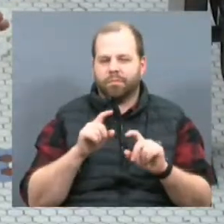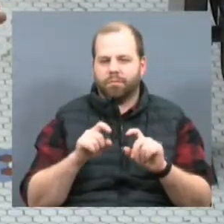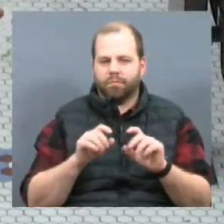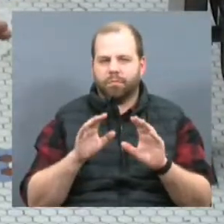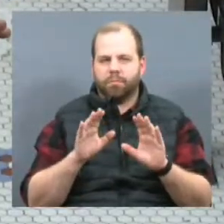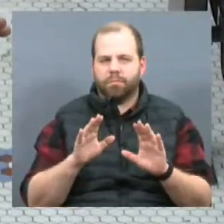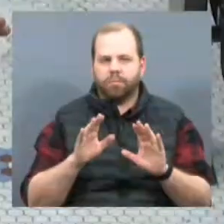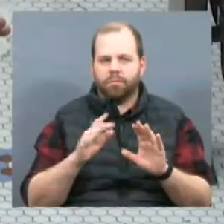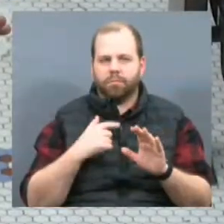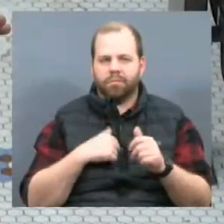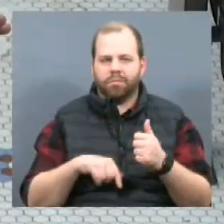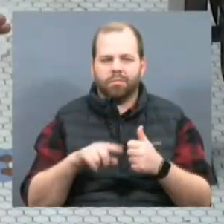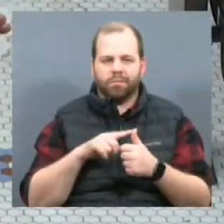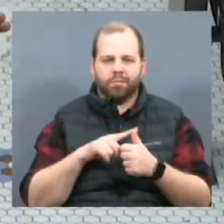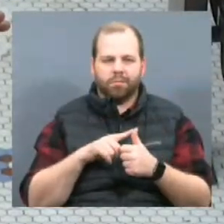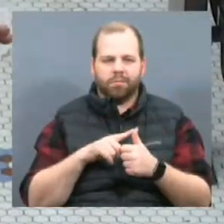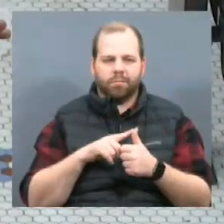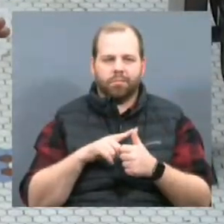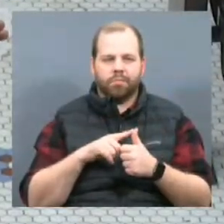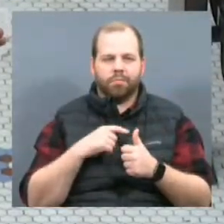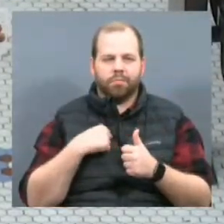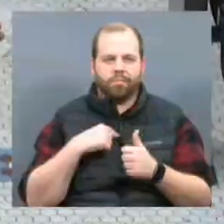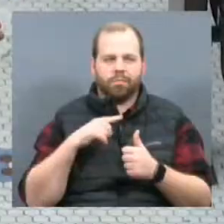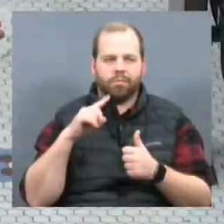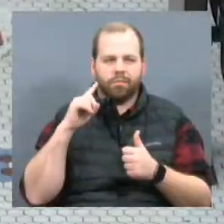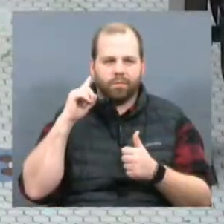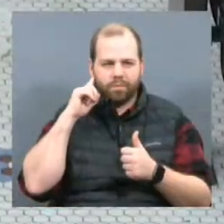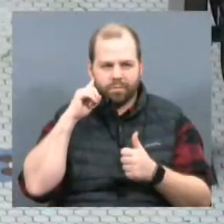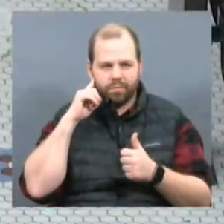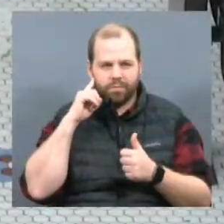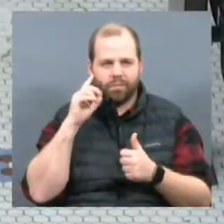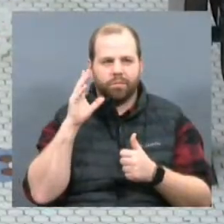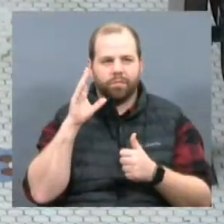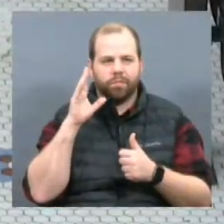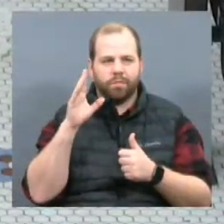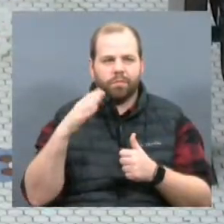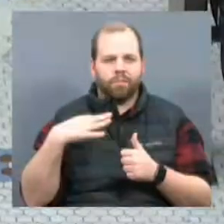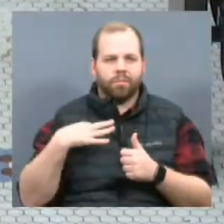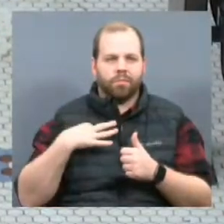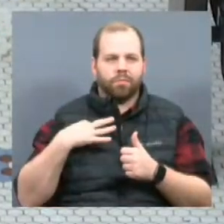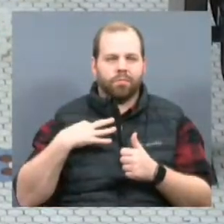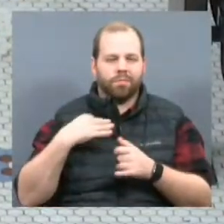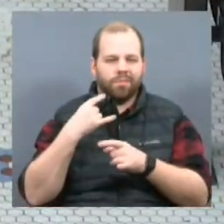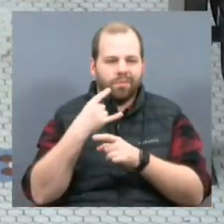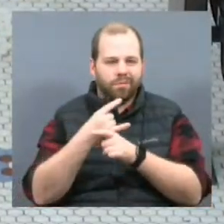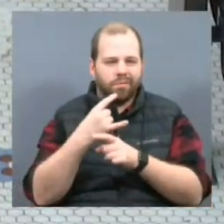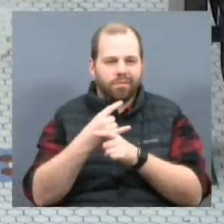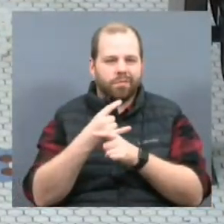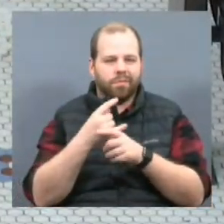I guess number one is, I've heard that they're gonna be applying for an alcohol permit.